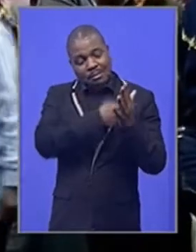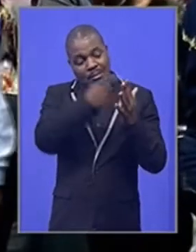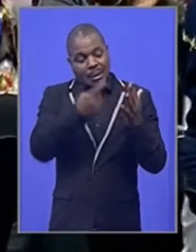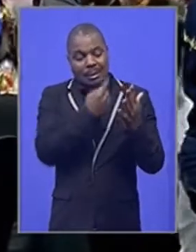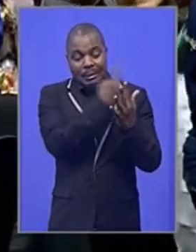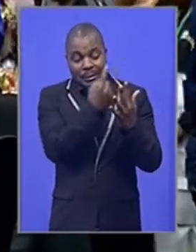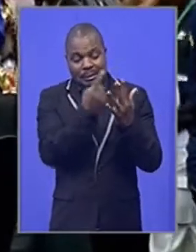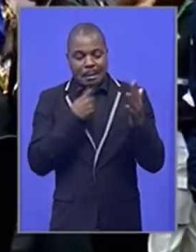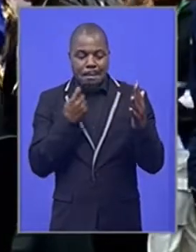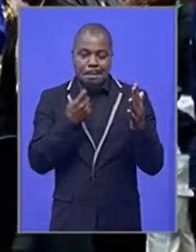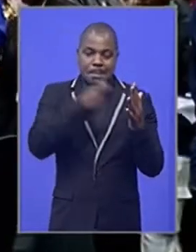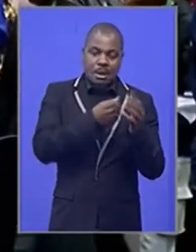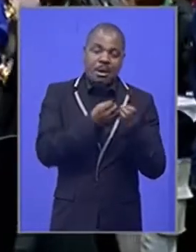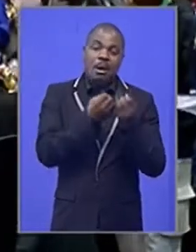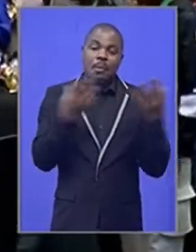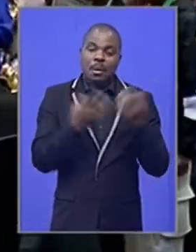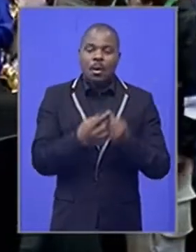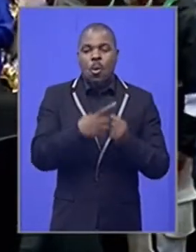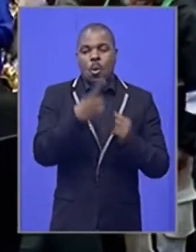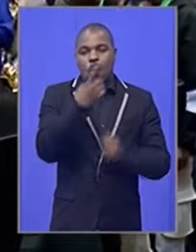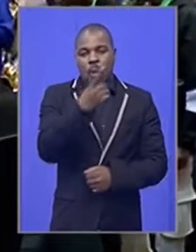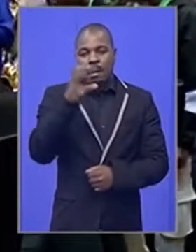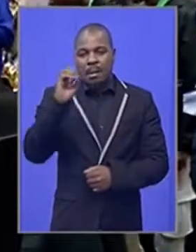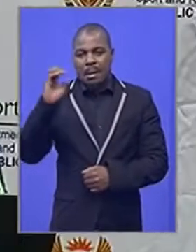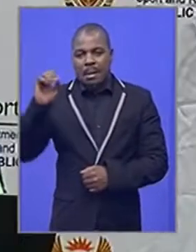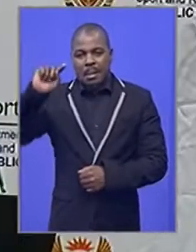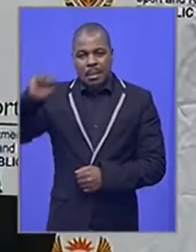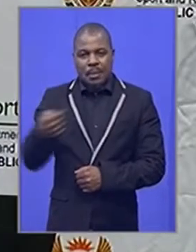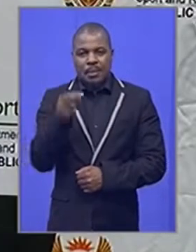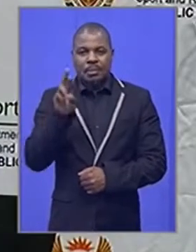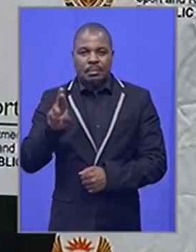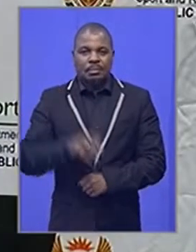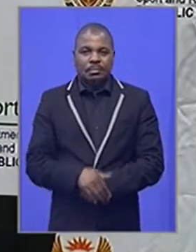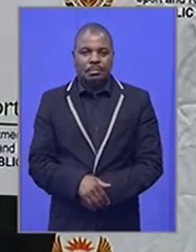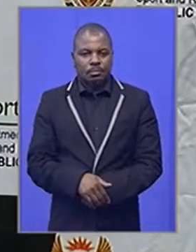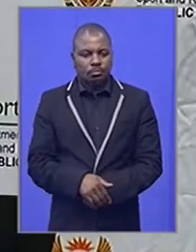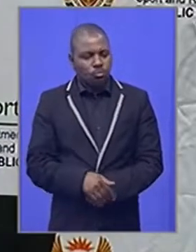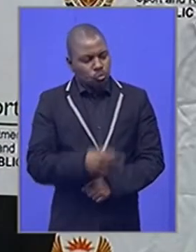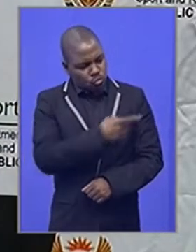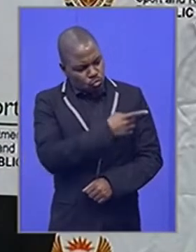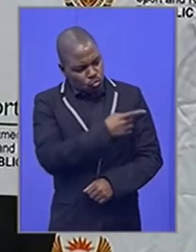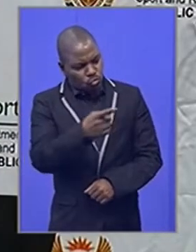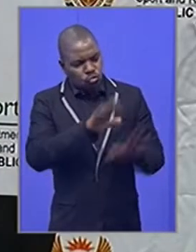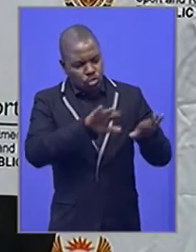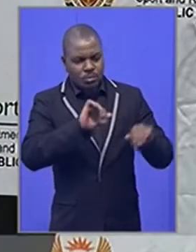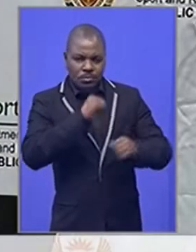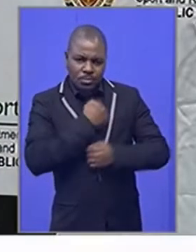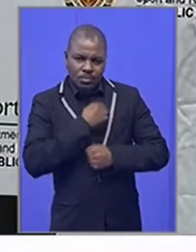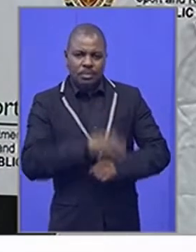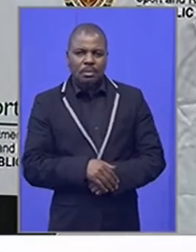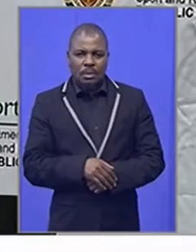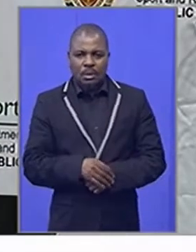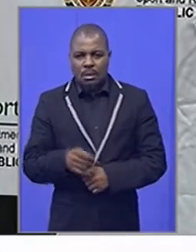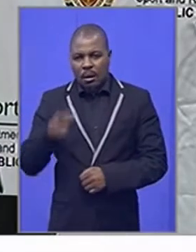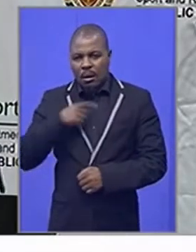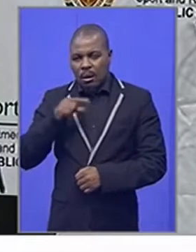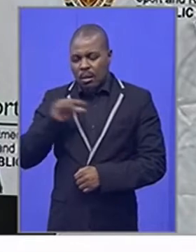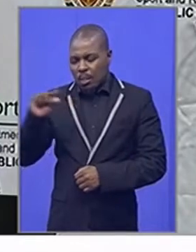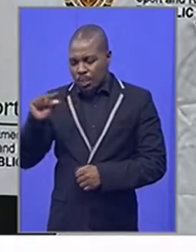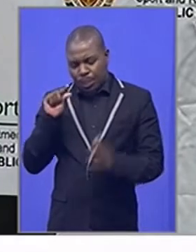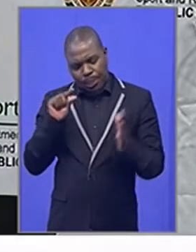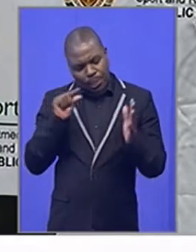bano diranta di le dikete di le lekgolo. You are our children. The little that we are giving